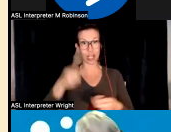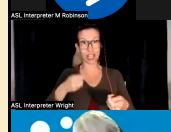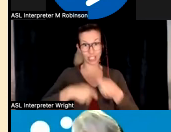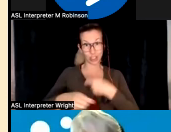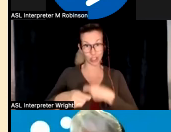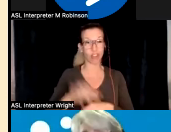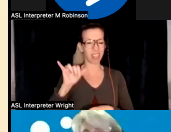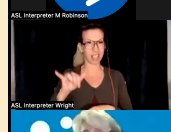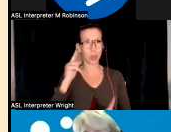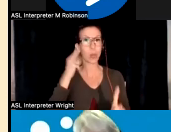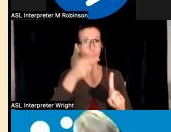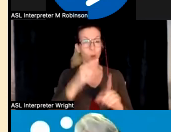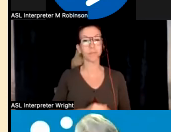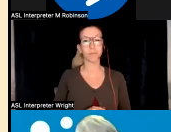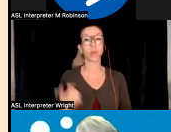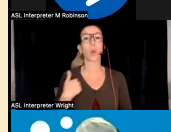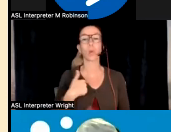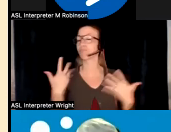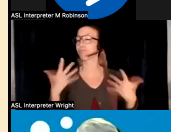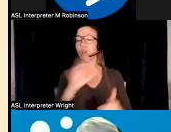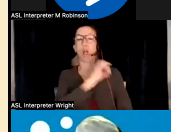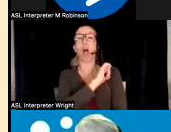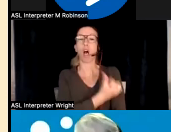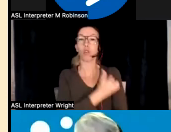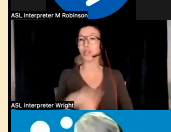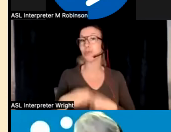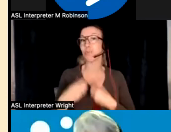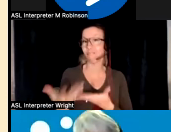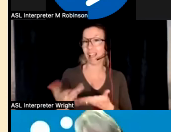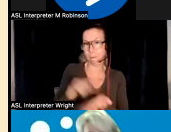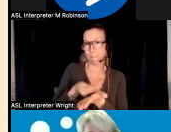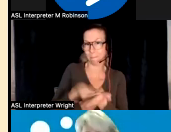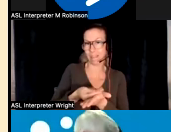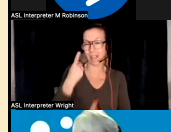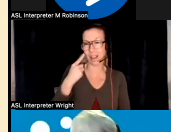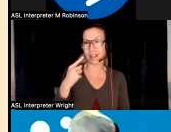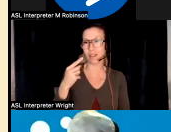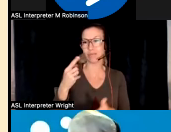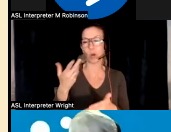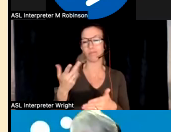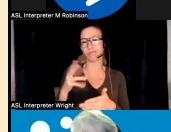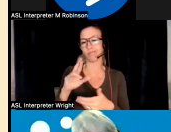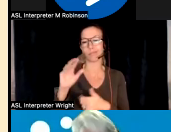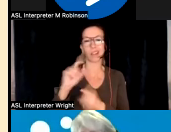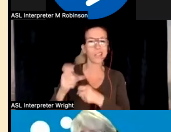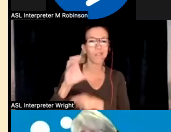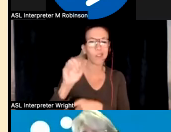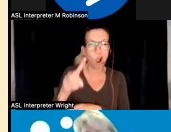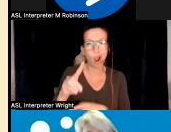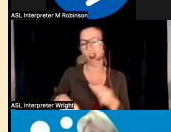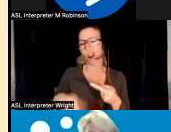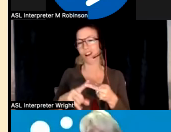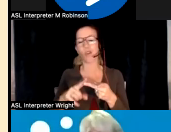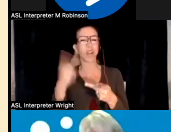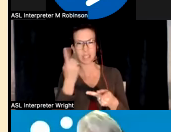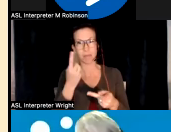been authorized to provide some reimbursement for the youth that participate in the form of like Amazon gift cards, something like that.